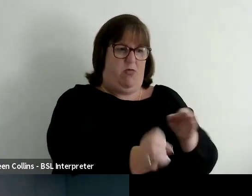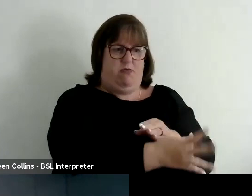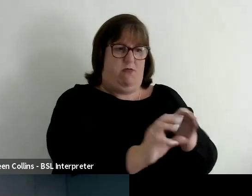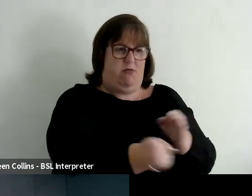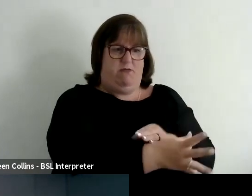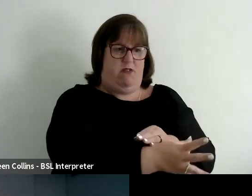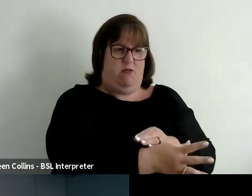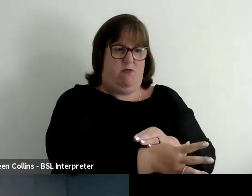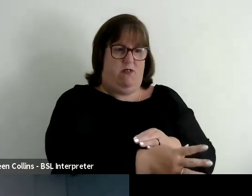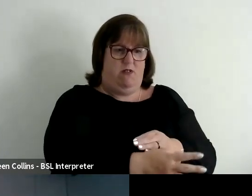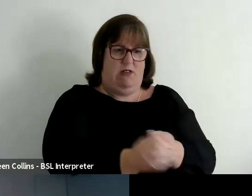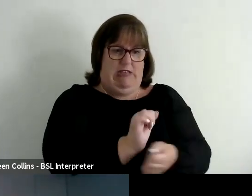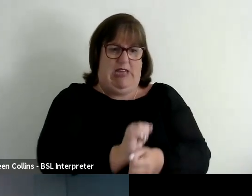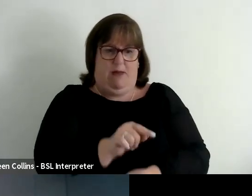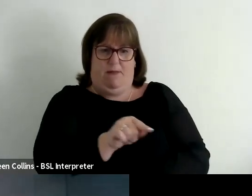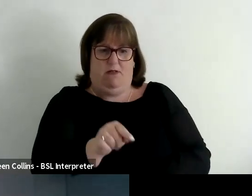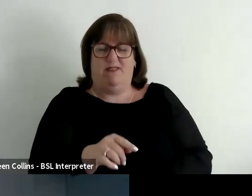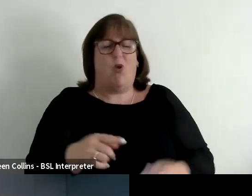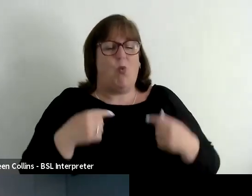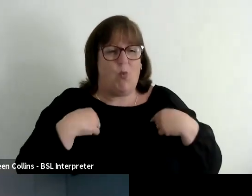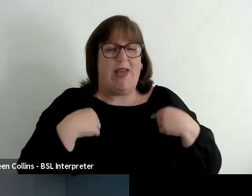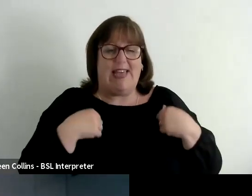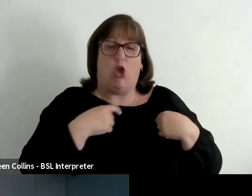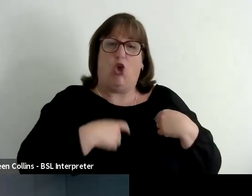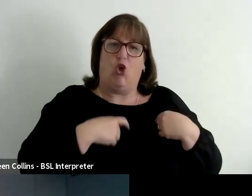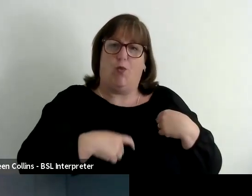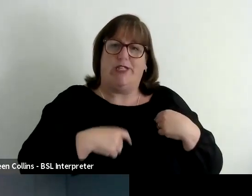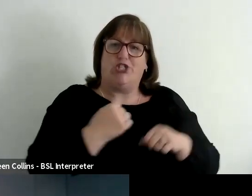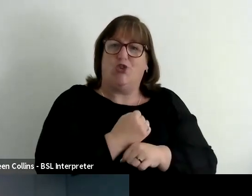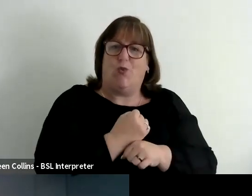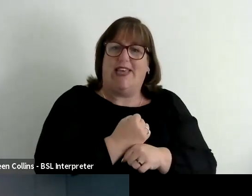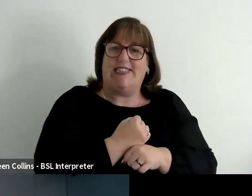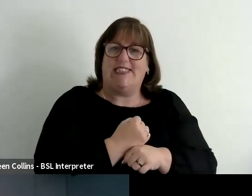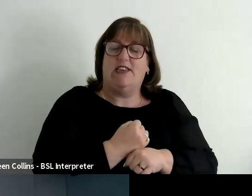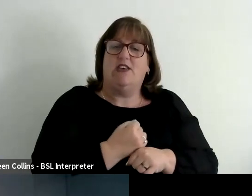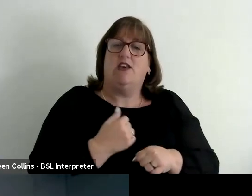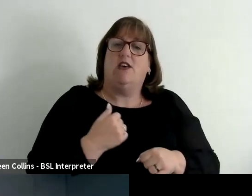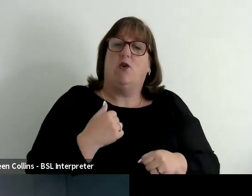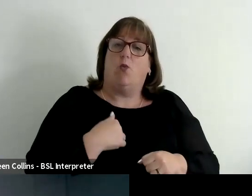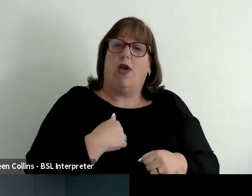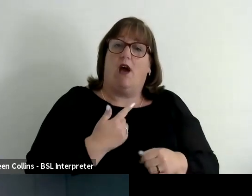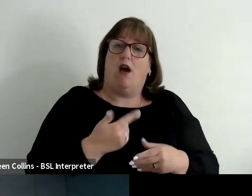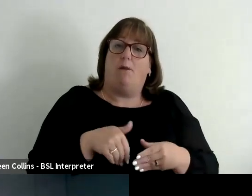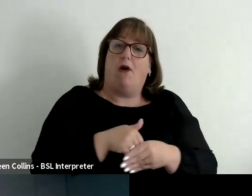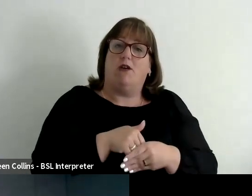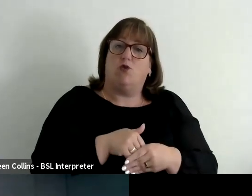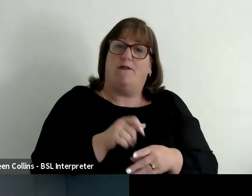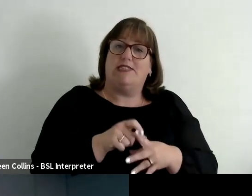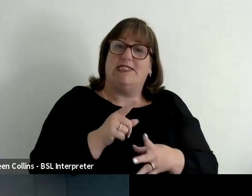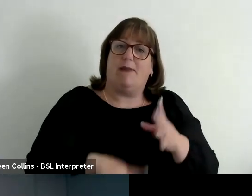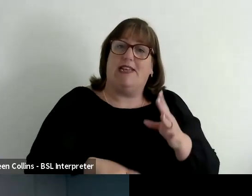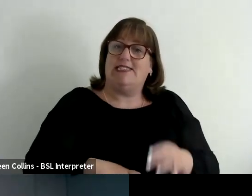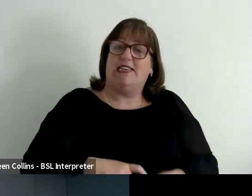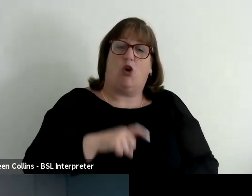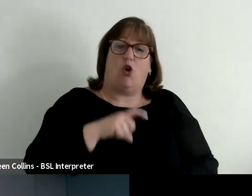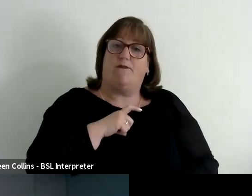guaranteed interview for candidates that apply by the Disability Confidence Scheme. We're a Disability Confident Leader, and we're really proud